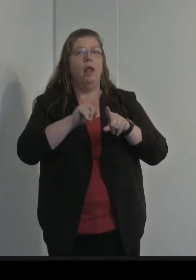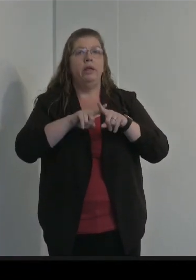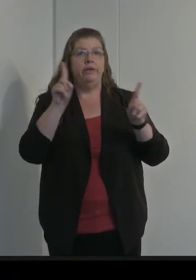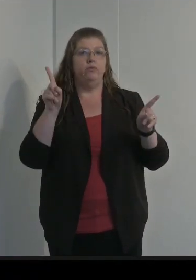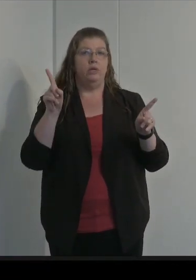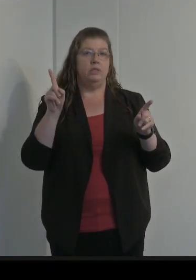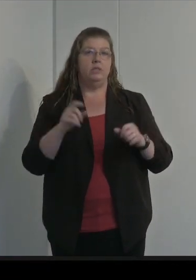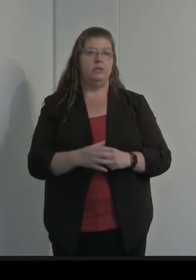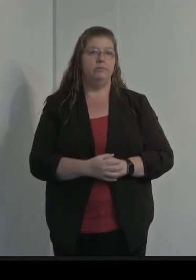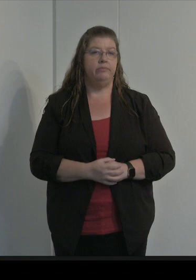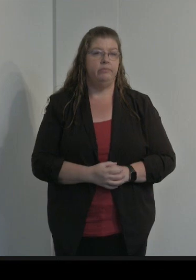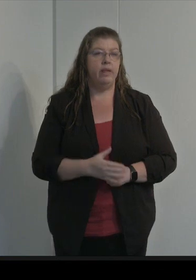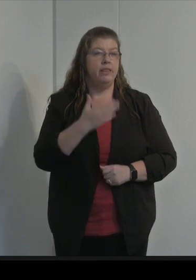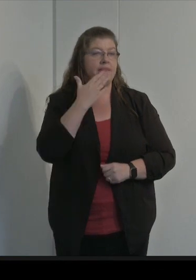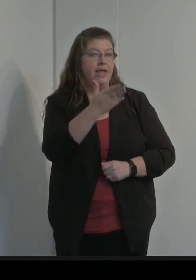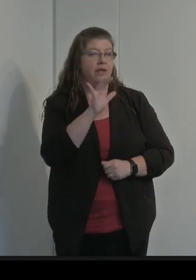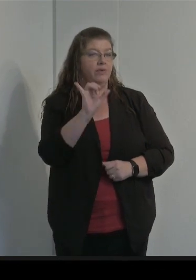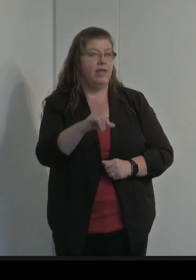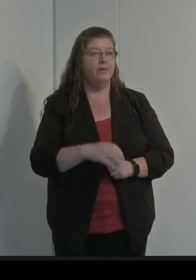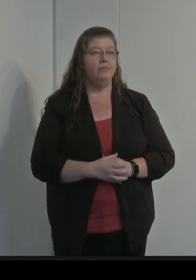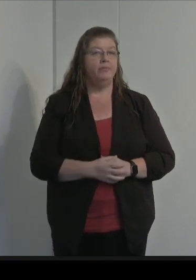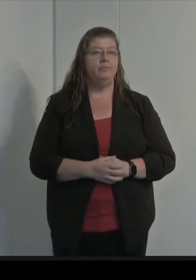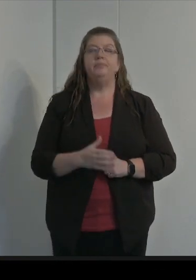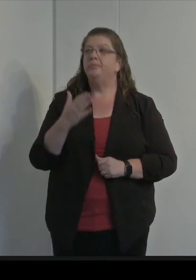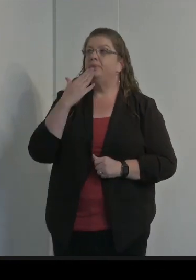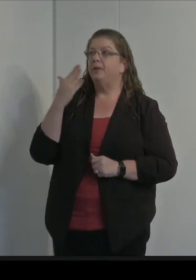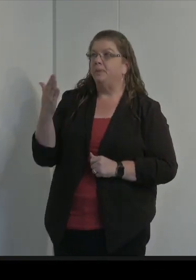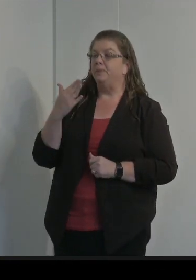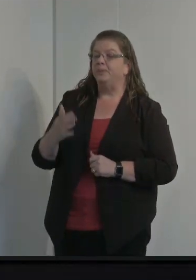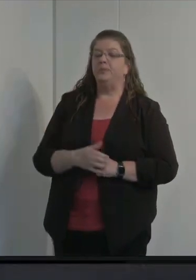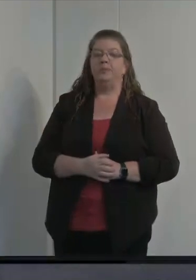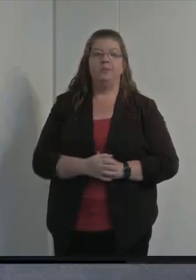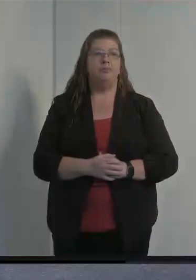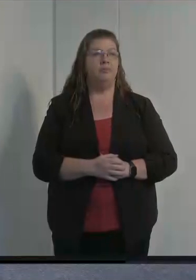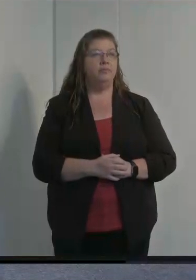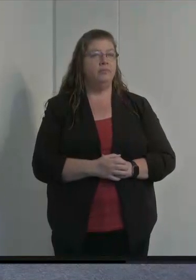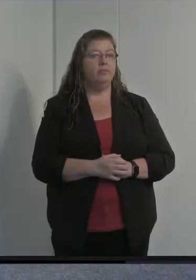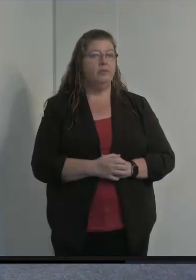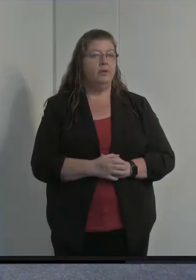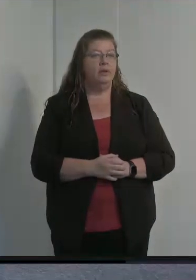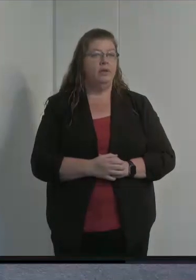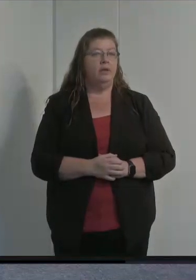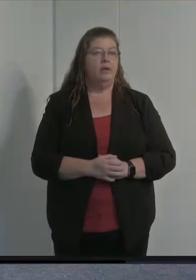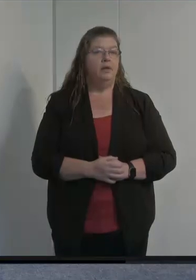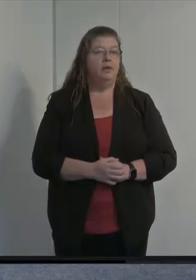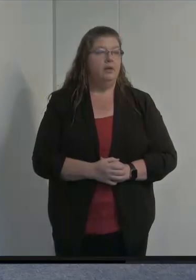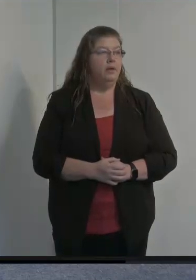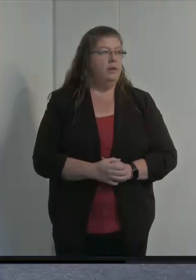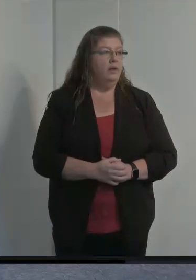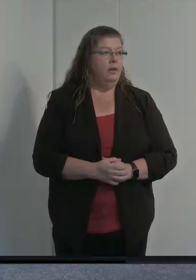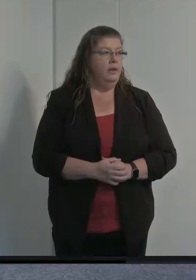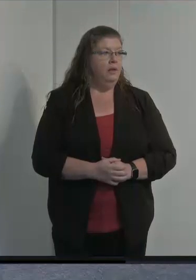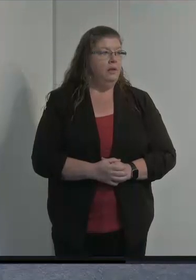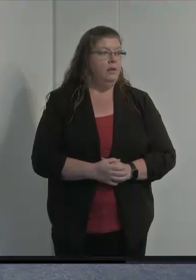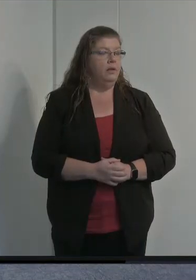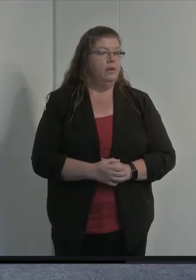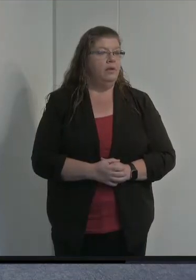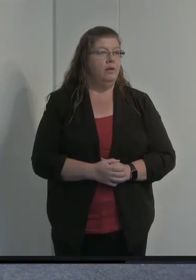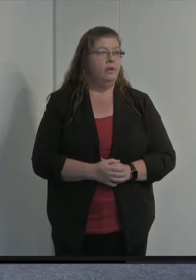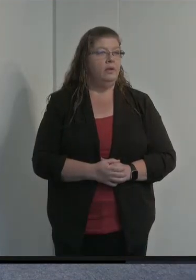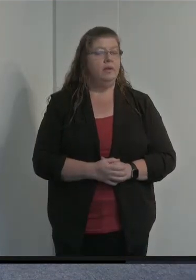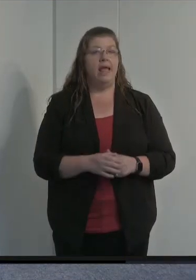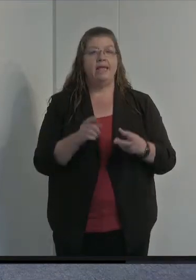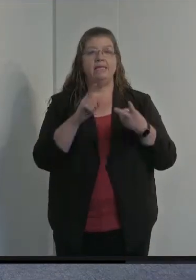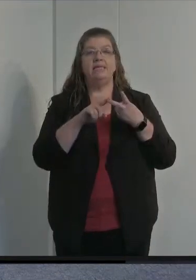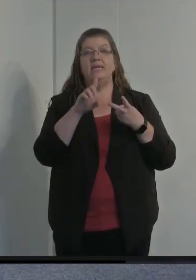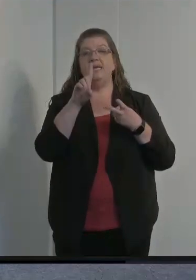you for that commitment. Yeah, thank you. Thank you very much. Thank you, Mr. Bolton. And next, we're going to Delaney